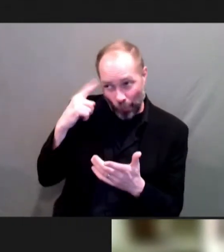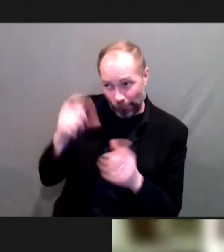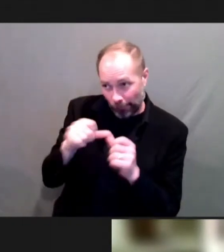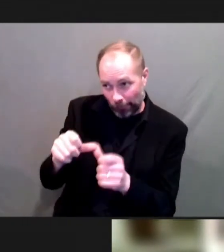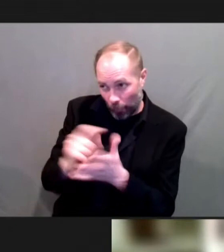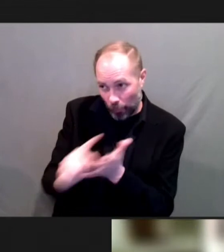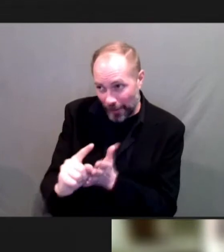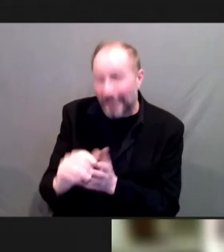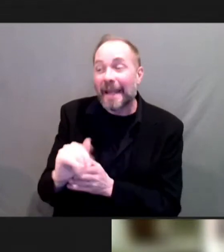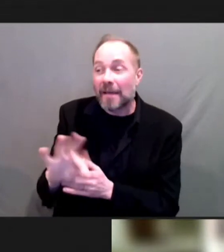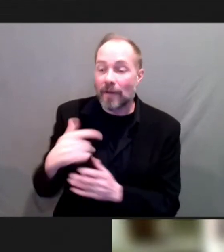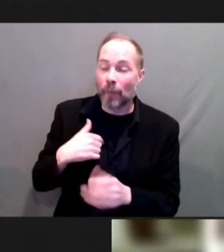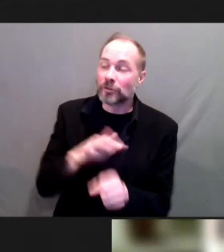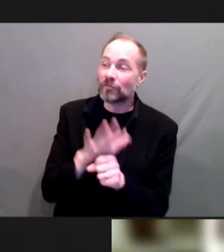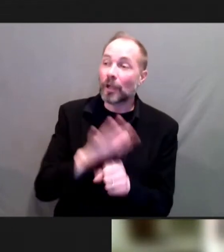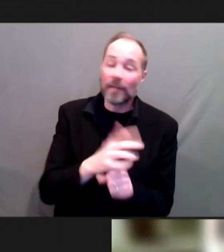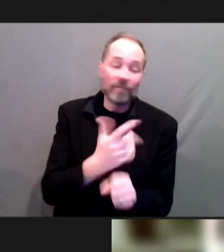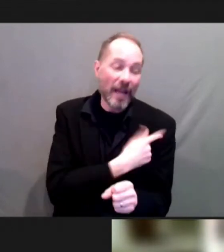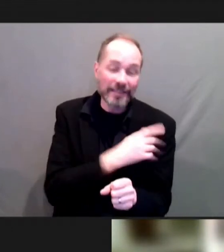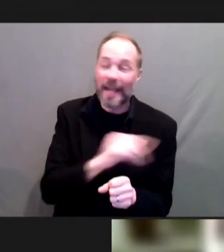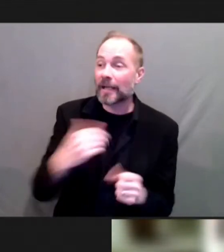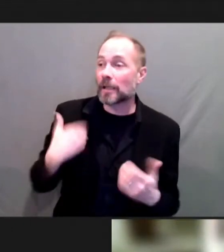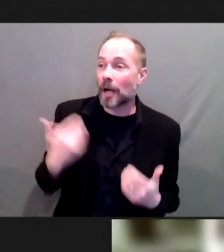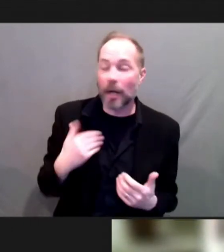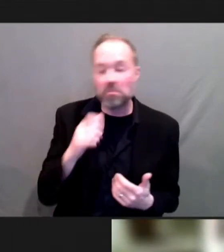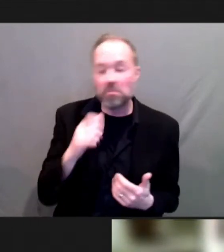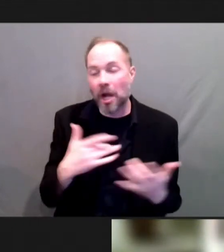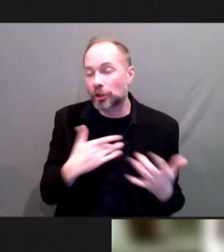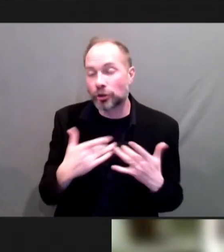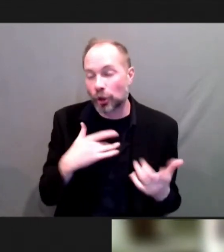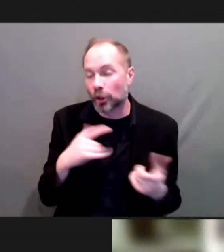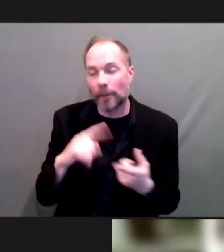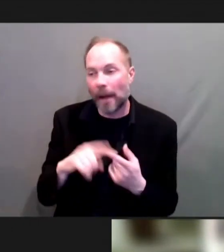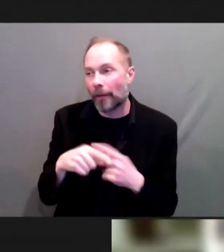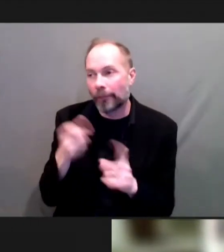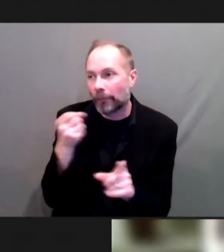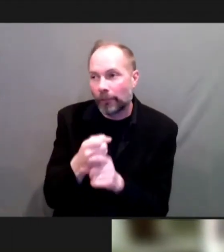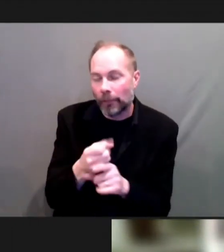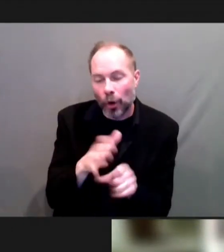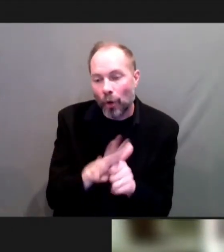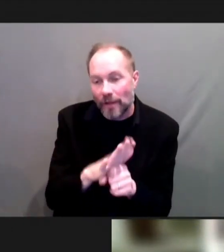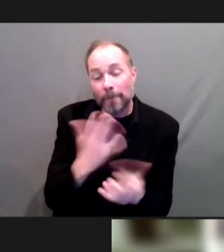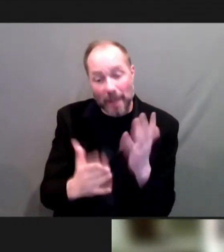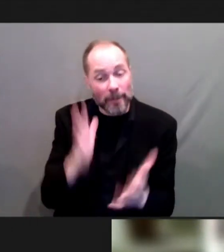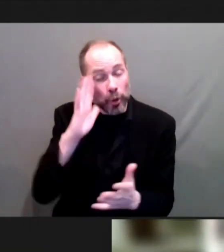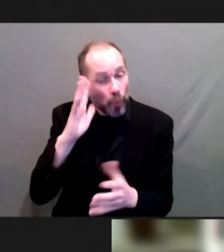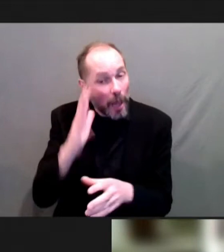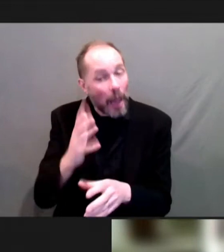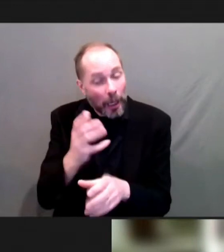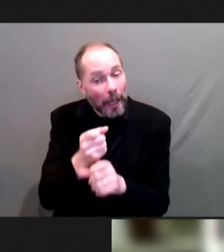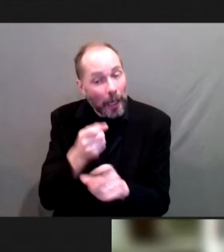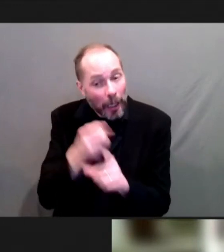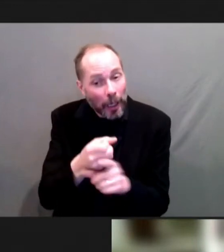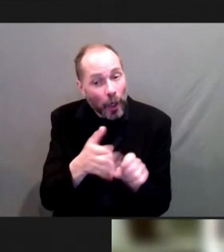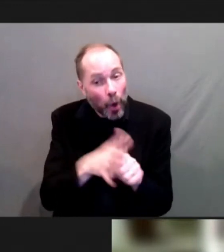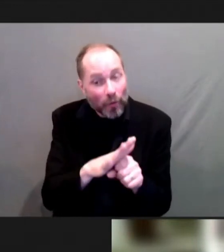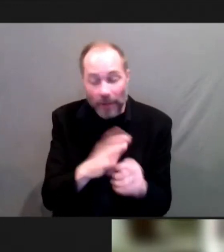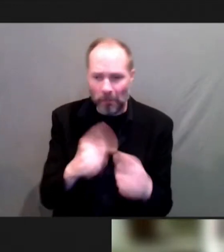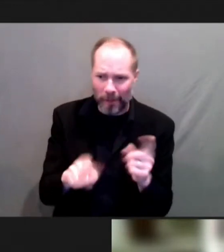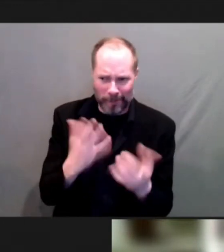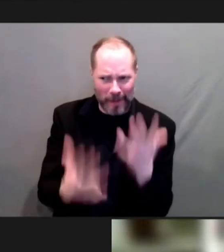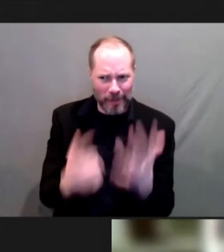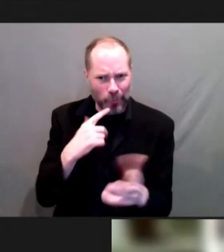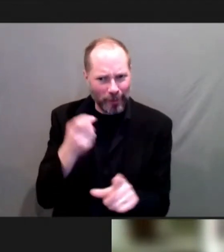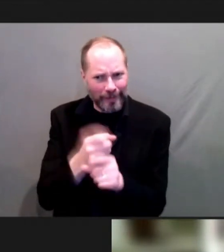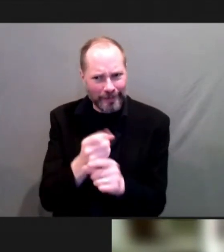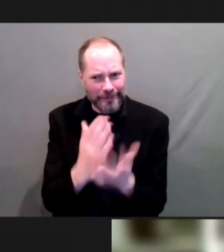fully vaccinated and young, I wouldn't be too worried about contracting COVID. You absolutely might get it. You might also contract something else. You're very unlikely